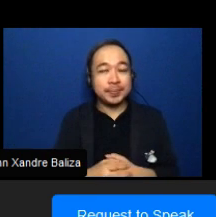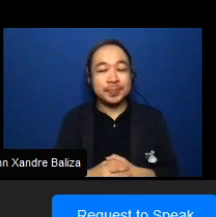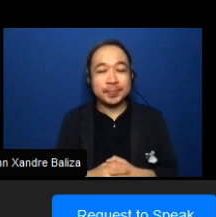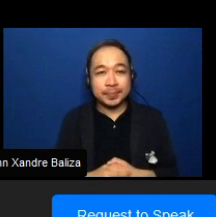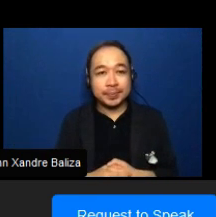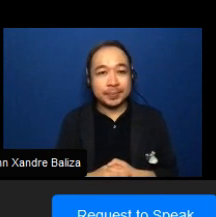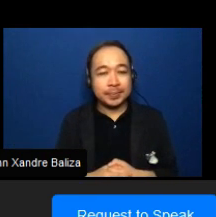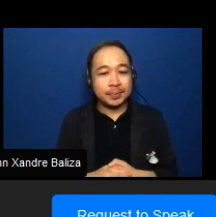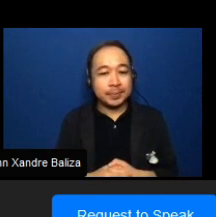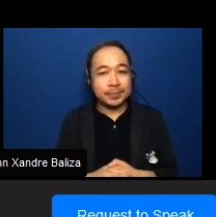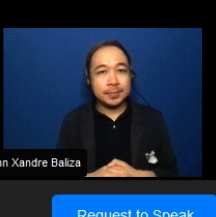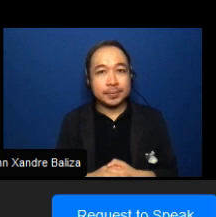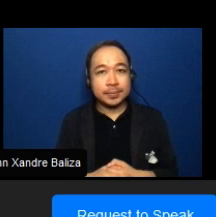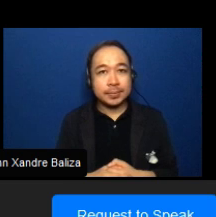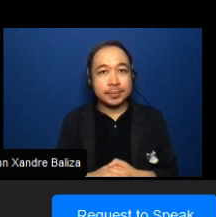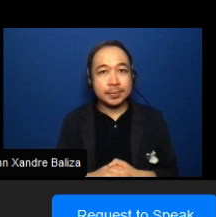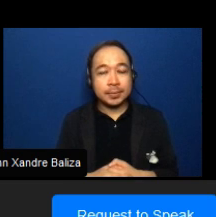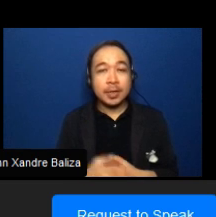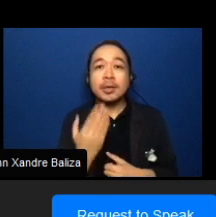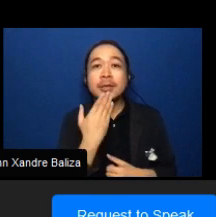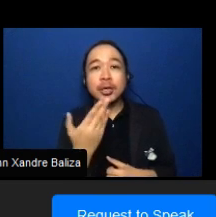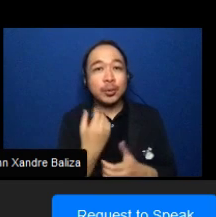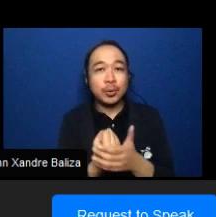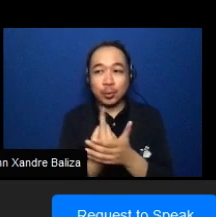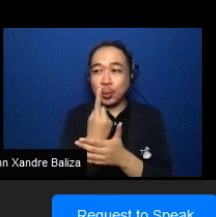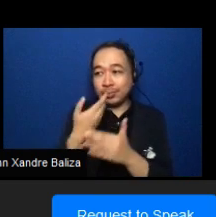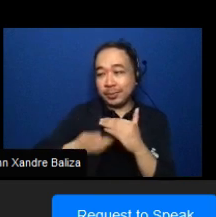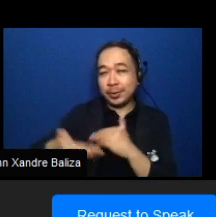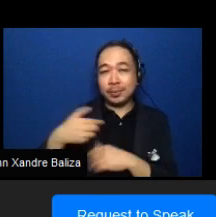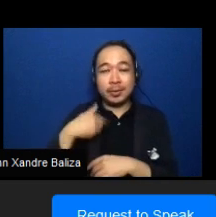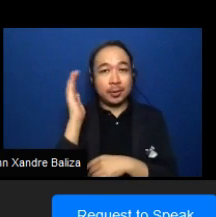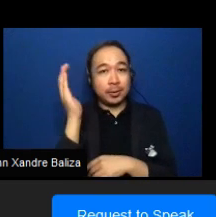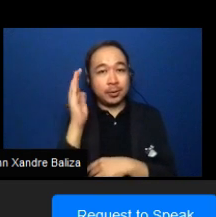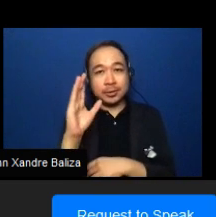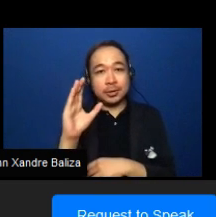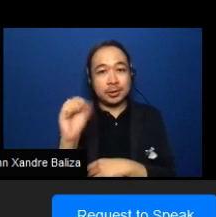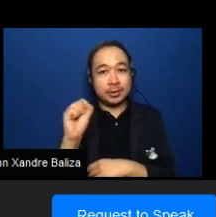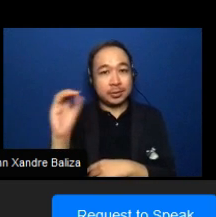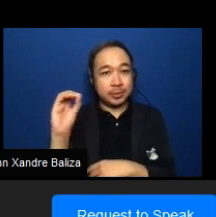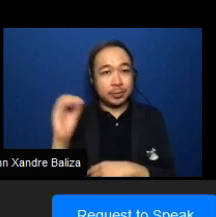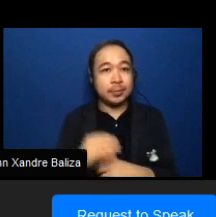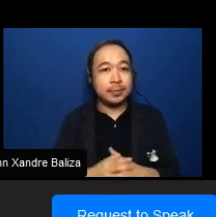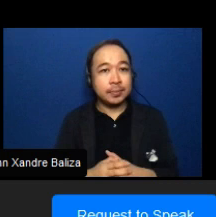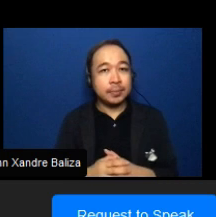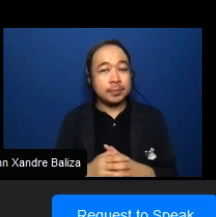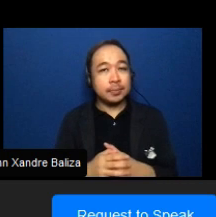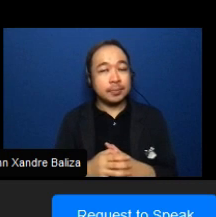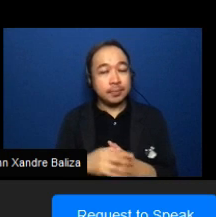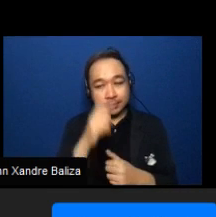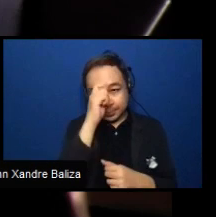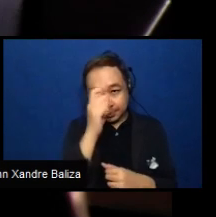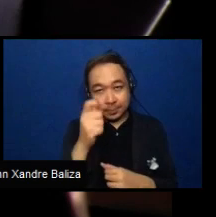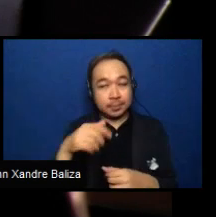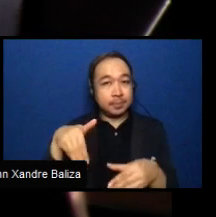Thank you very much, Madam Chair, for this opportunity to speak on behalf of civil society organizations. To the esteemed members and associate members of